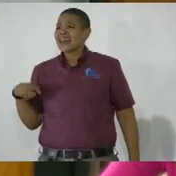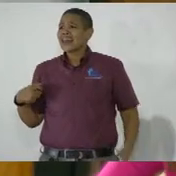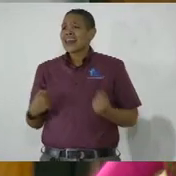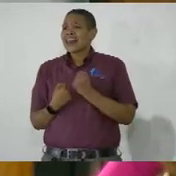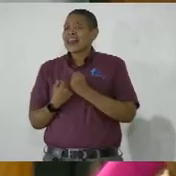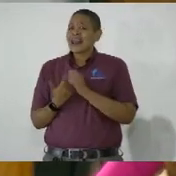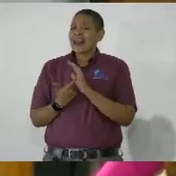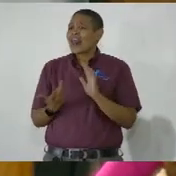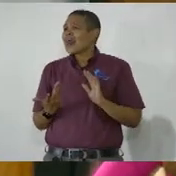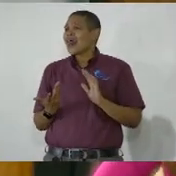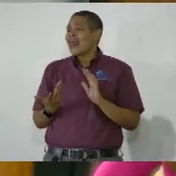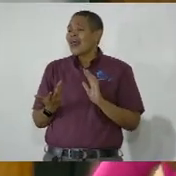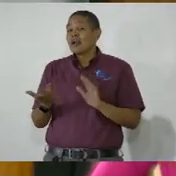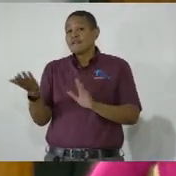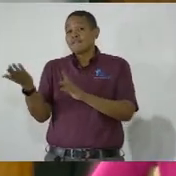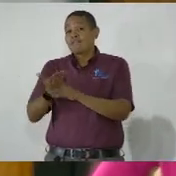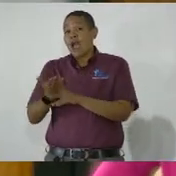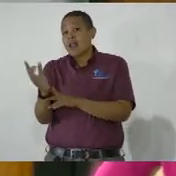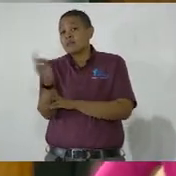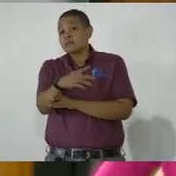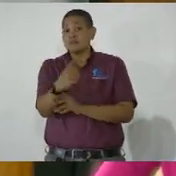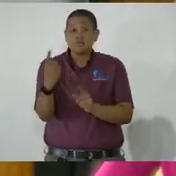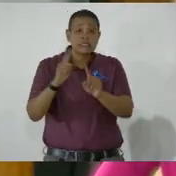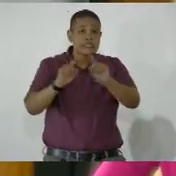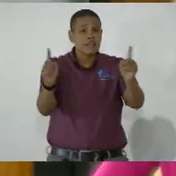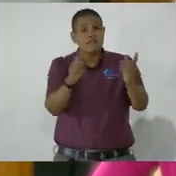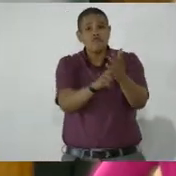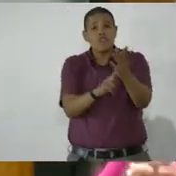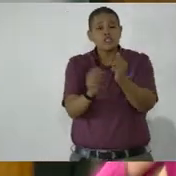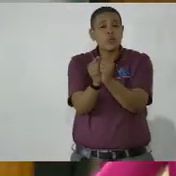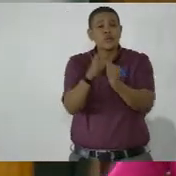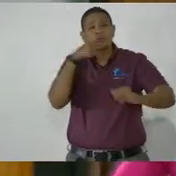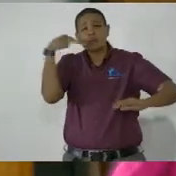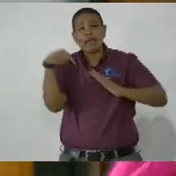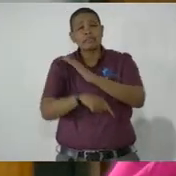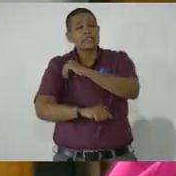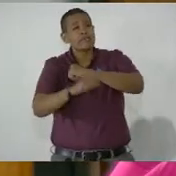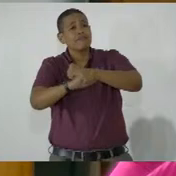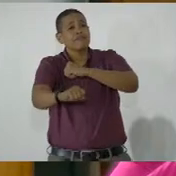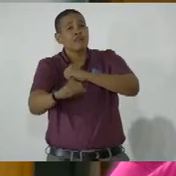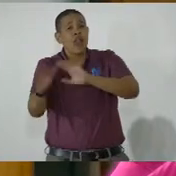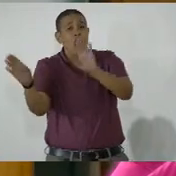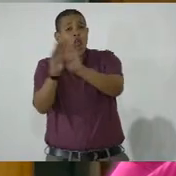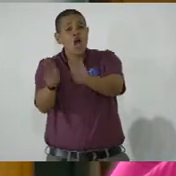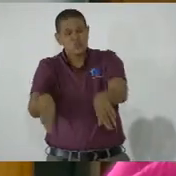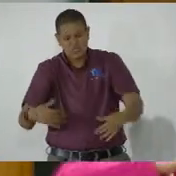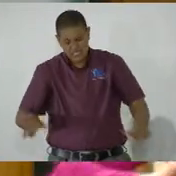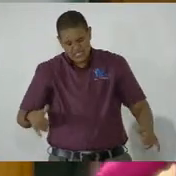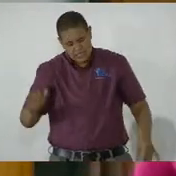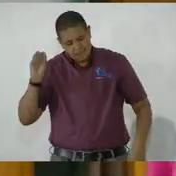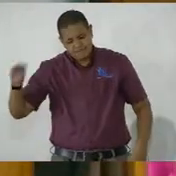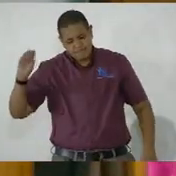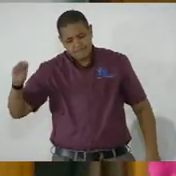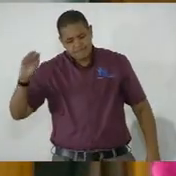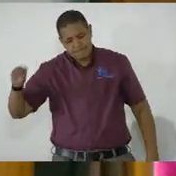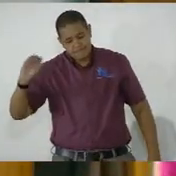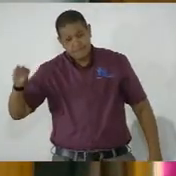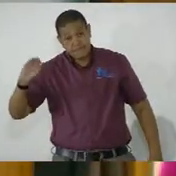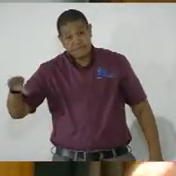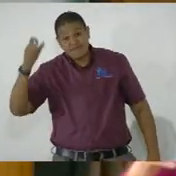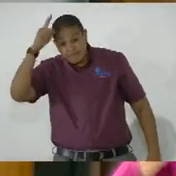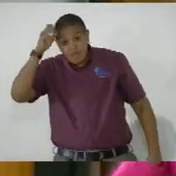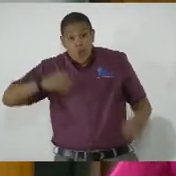the respective registries, even with extended lockdowns and periods when the courts could only offer